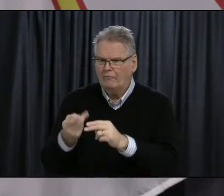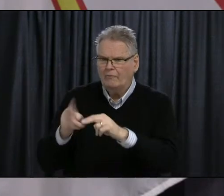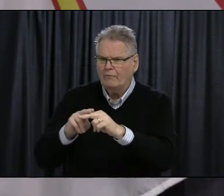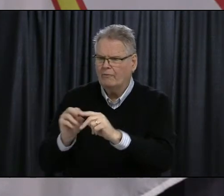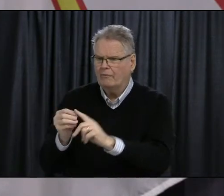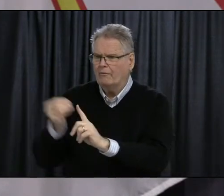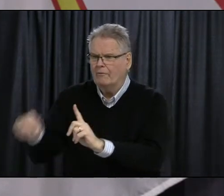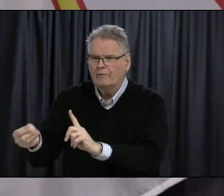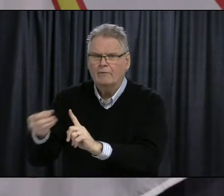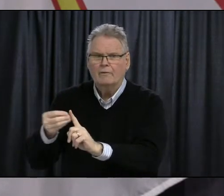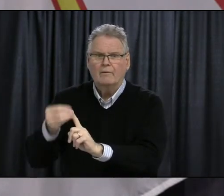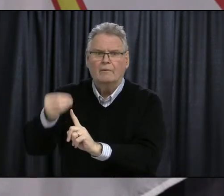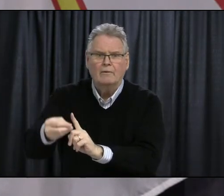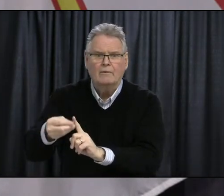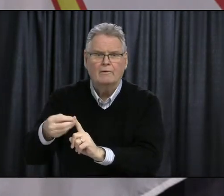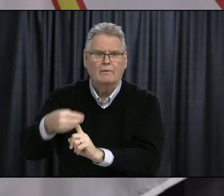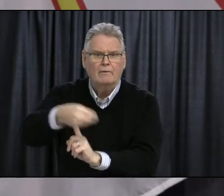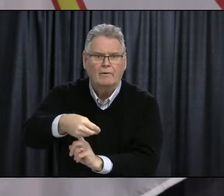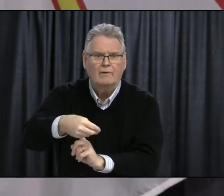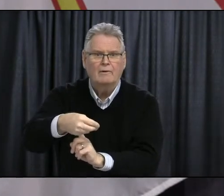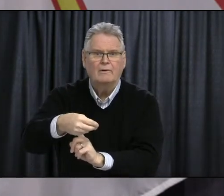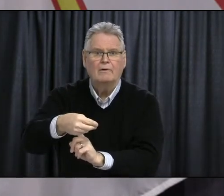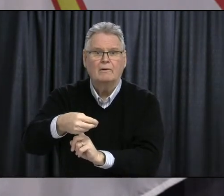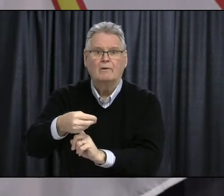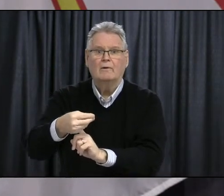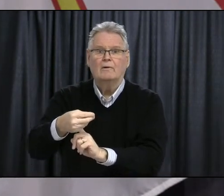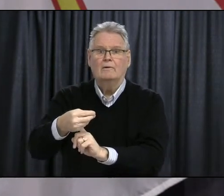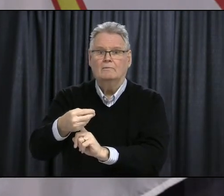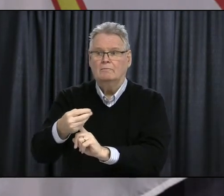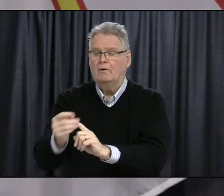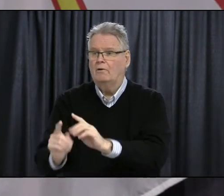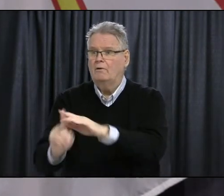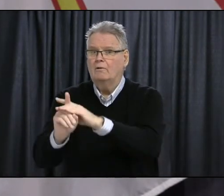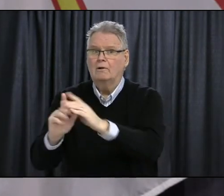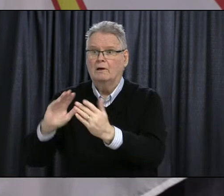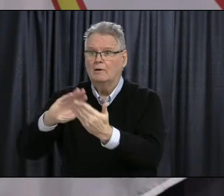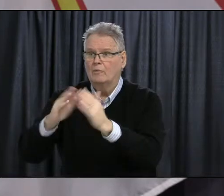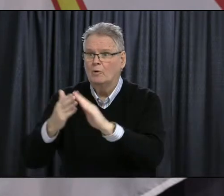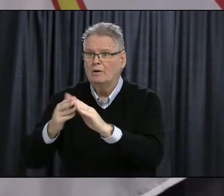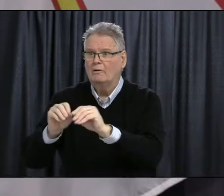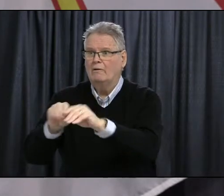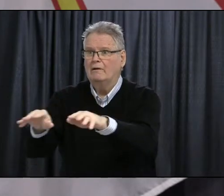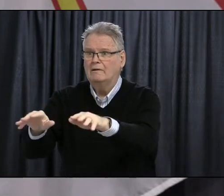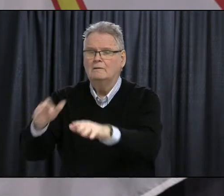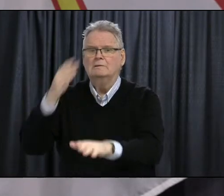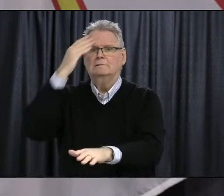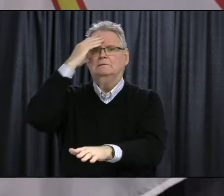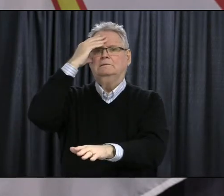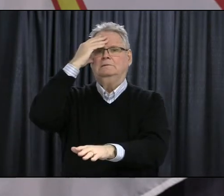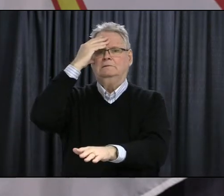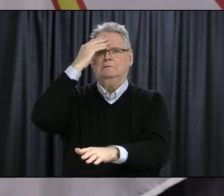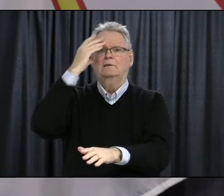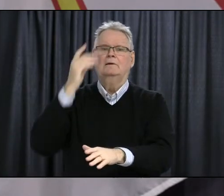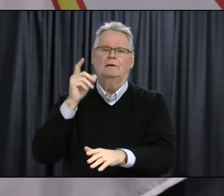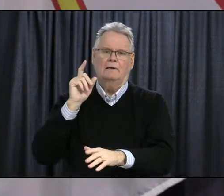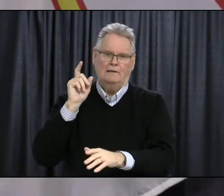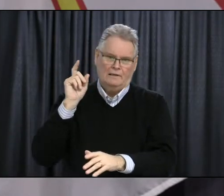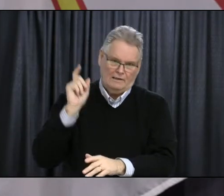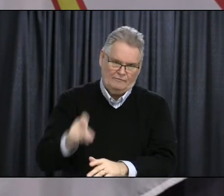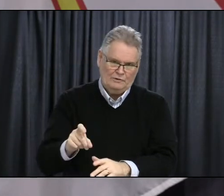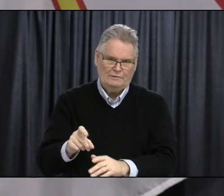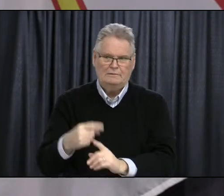see more cases in the community, if some of these contacts end up showing being positive, then, we may have to